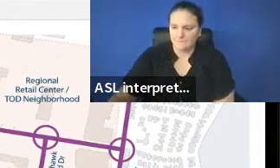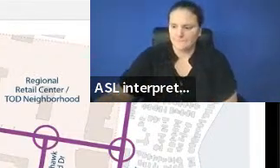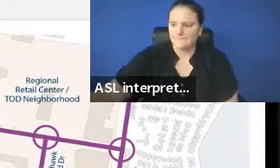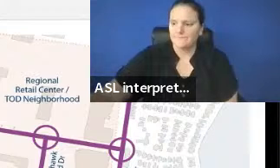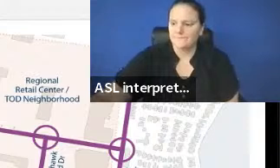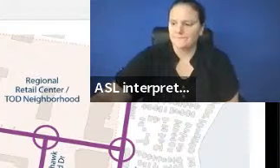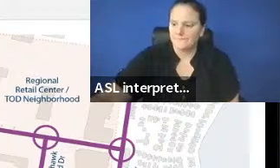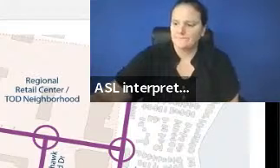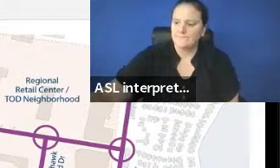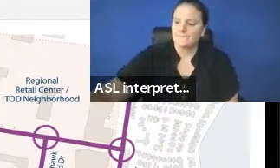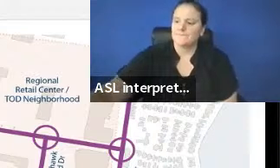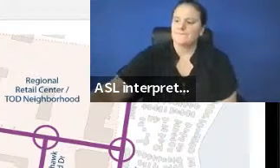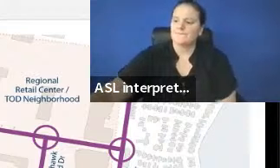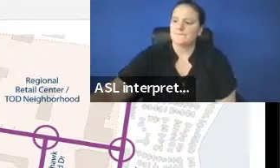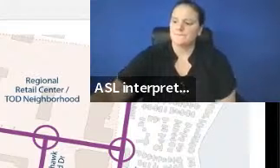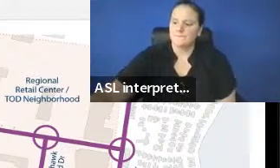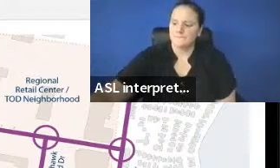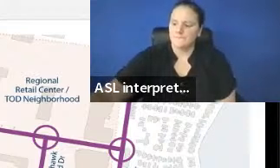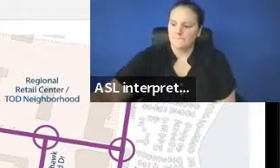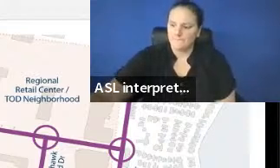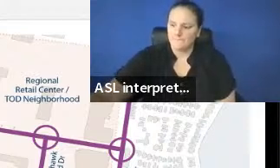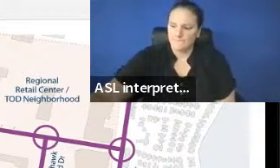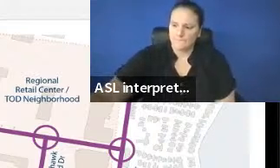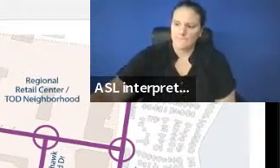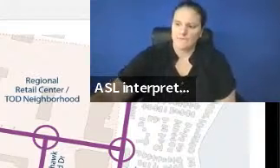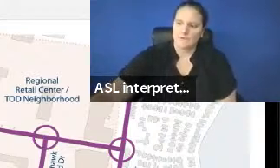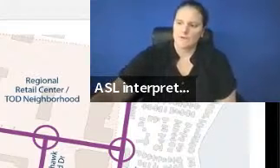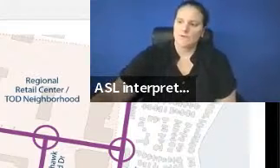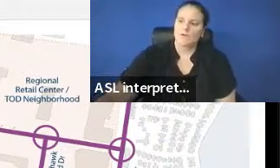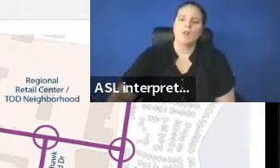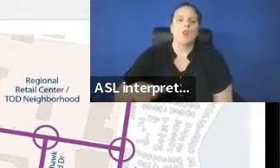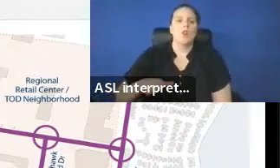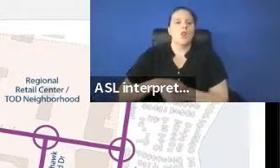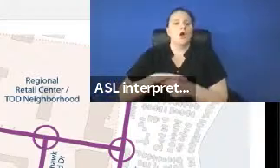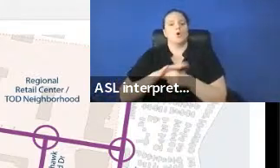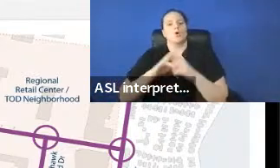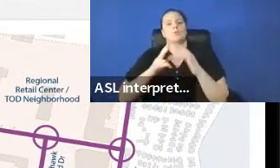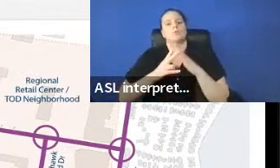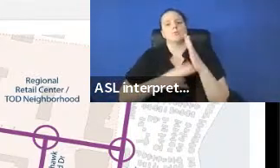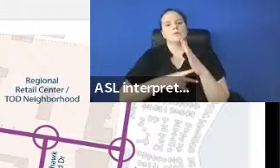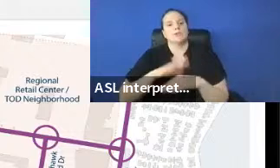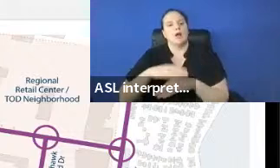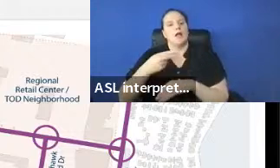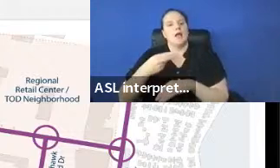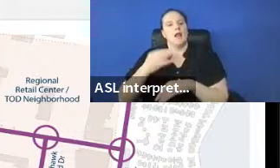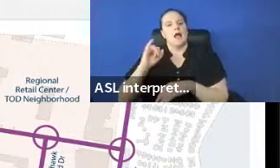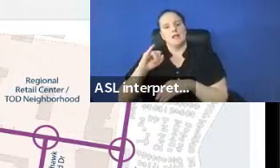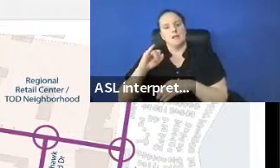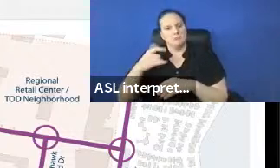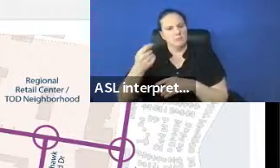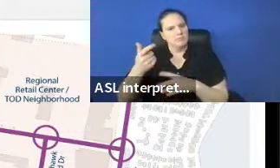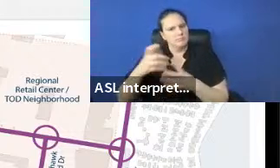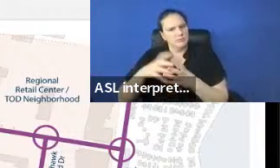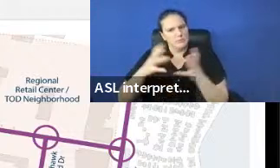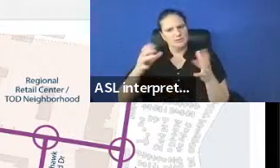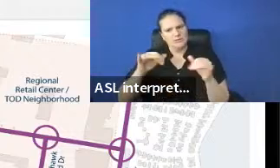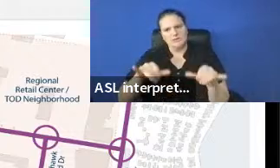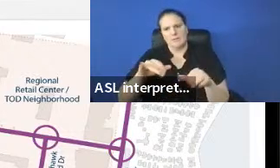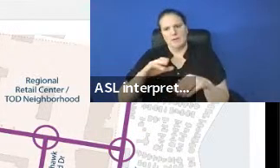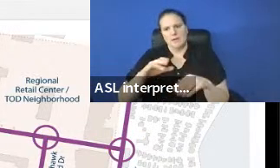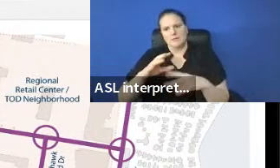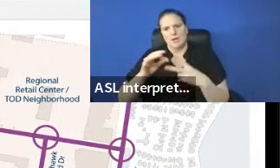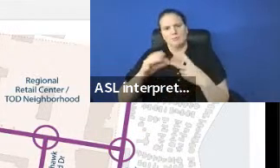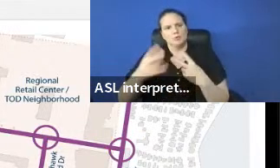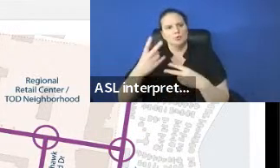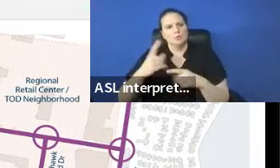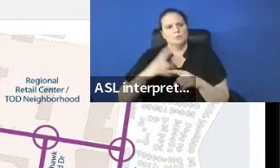The local street grid on Hayden Island is, again, pretty much the same as option 2, the